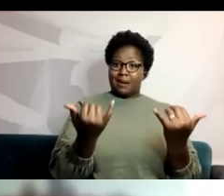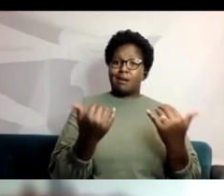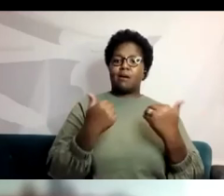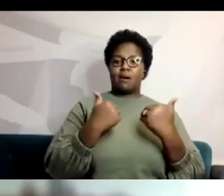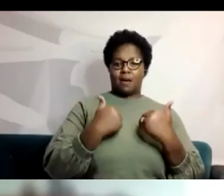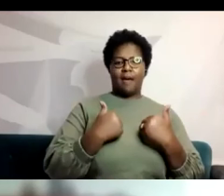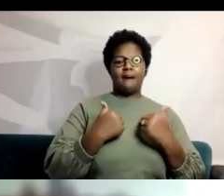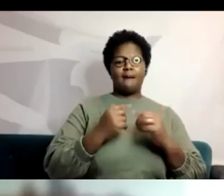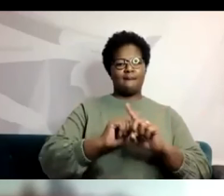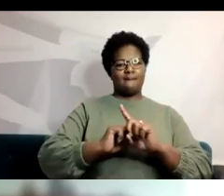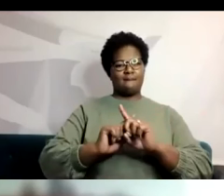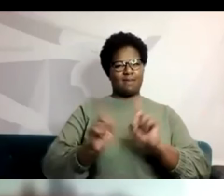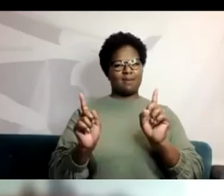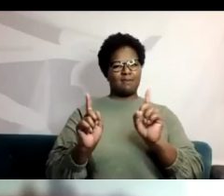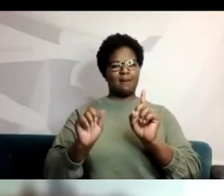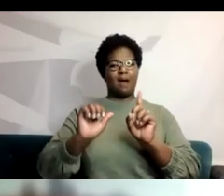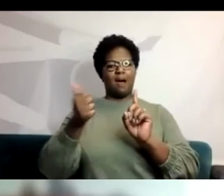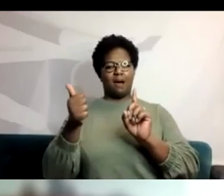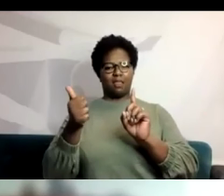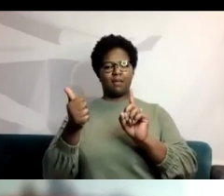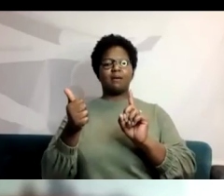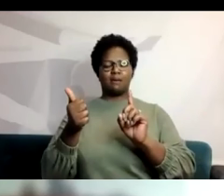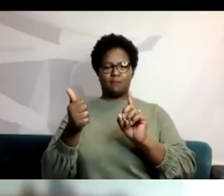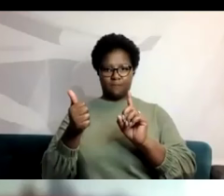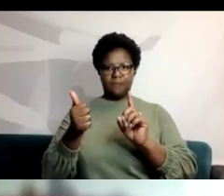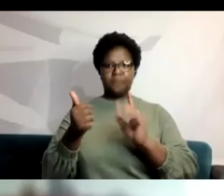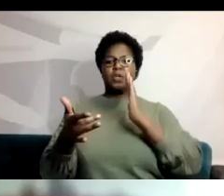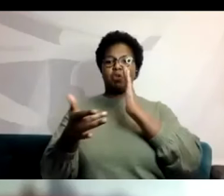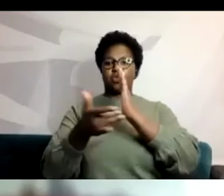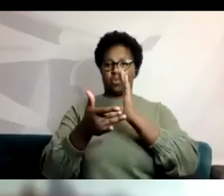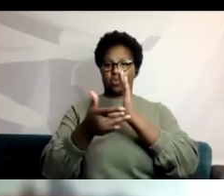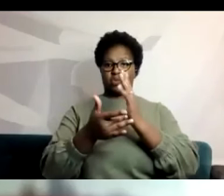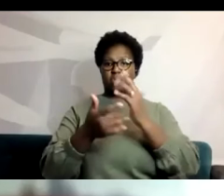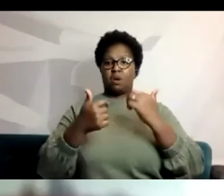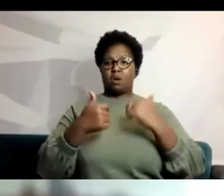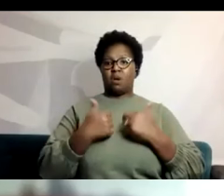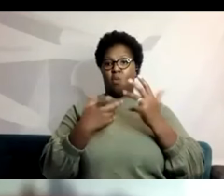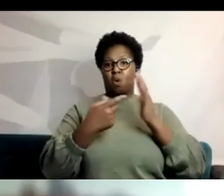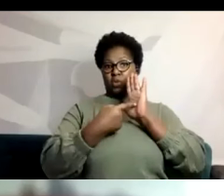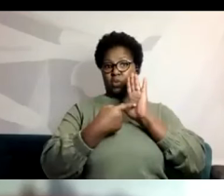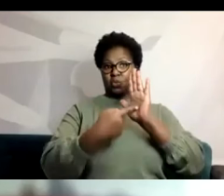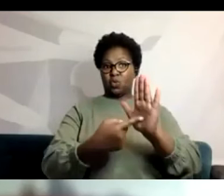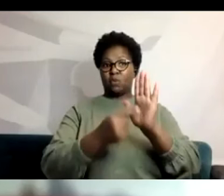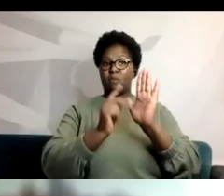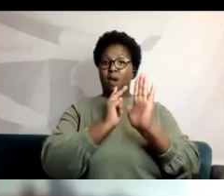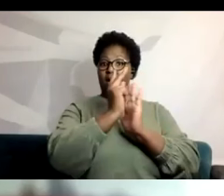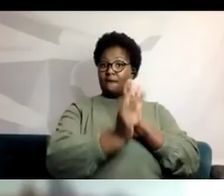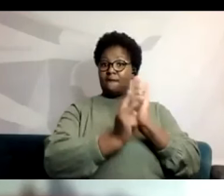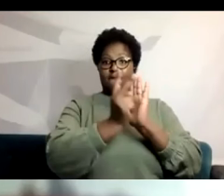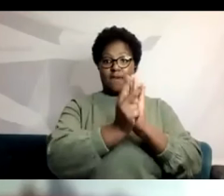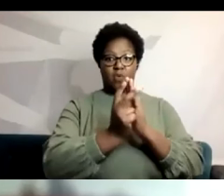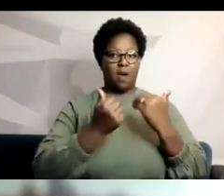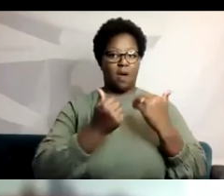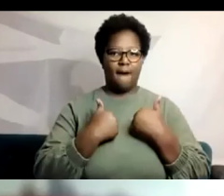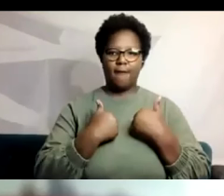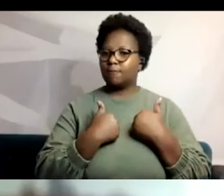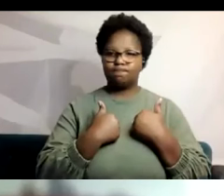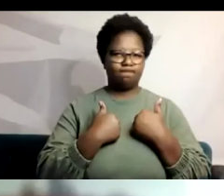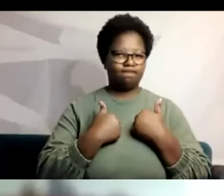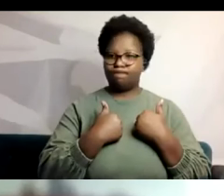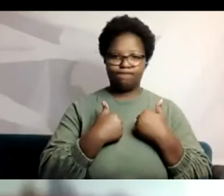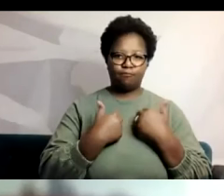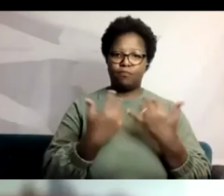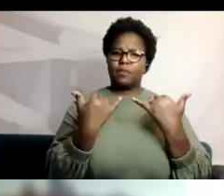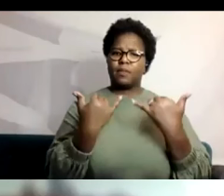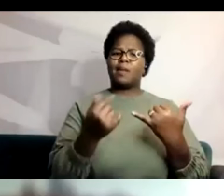technology that I'd like to actually show you. We don't have video of this, but this is a form of technology that